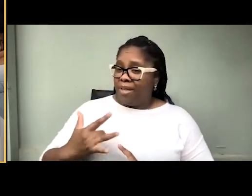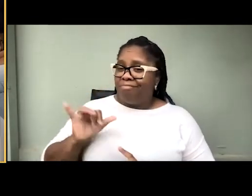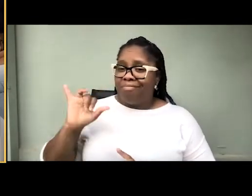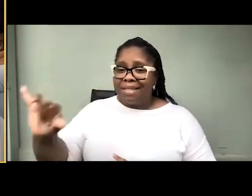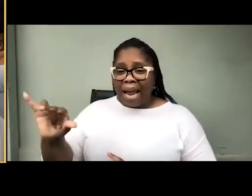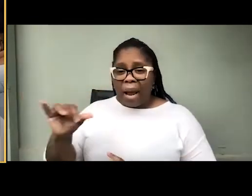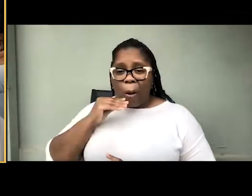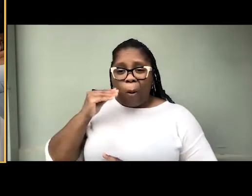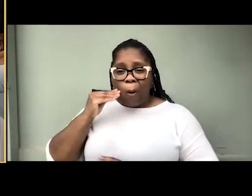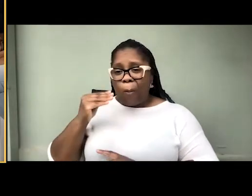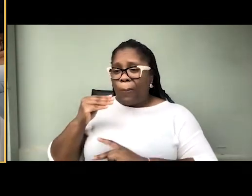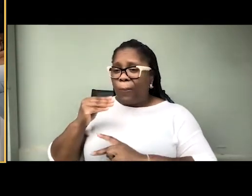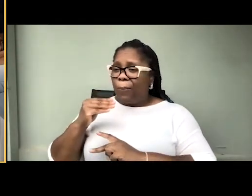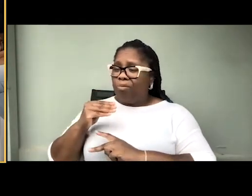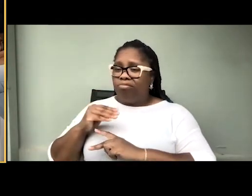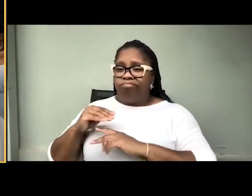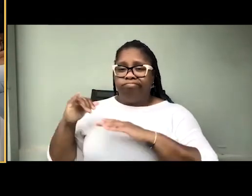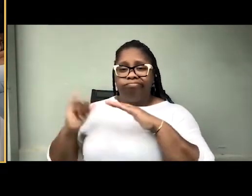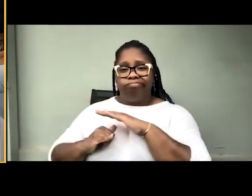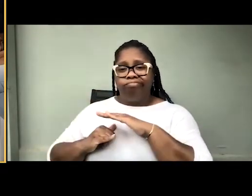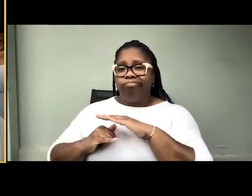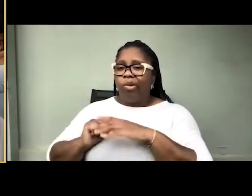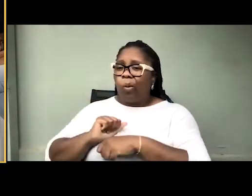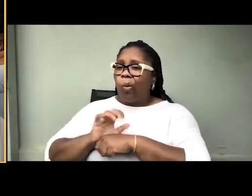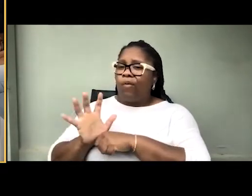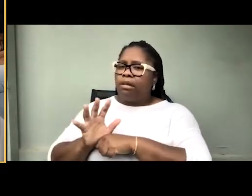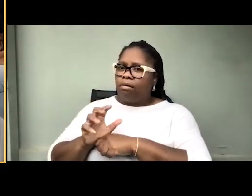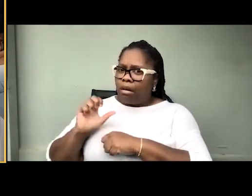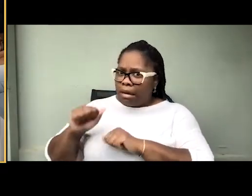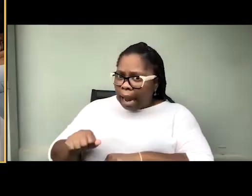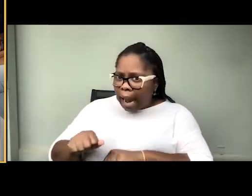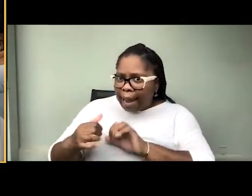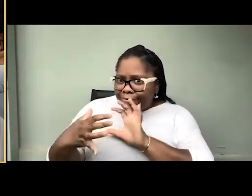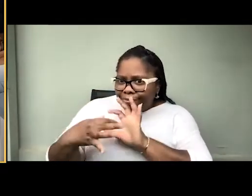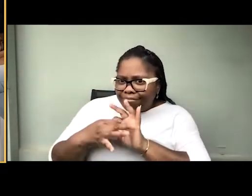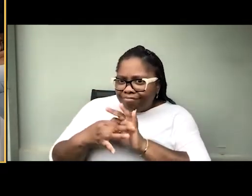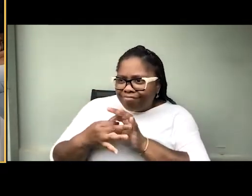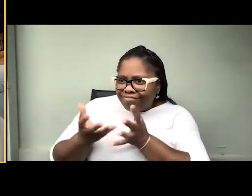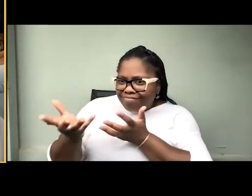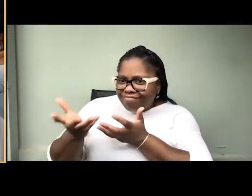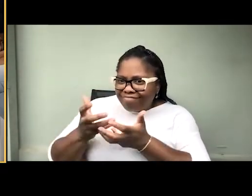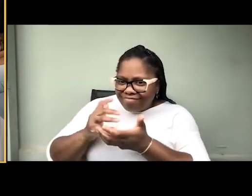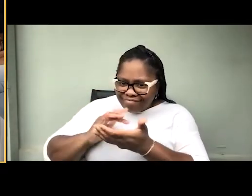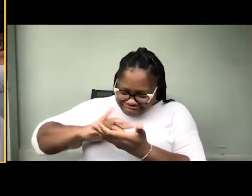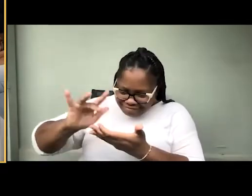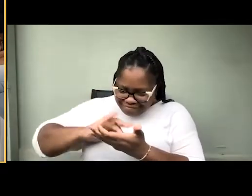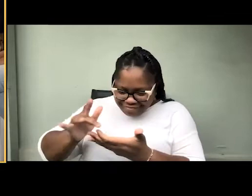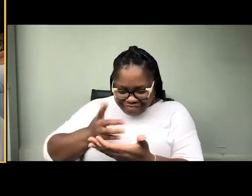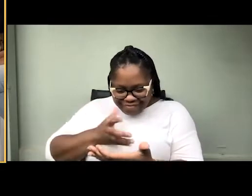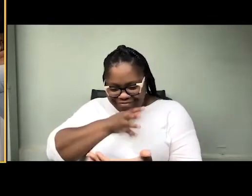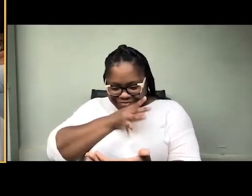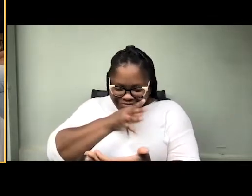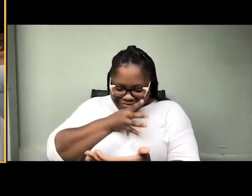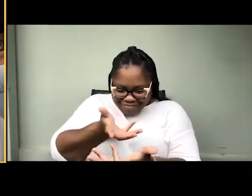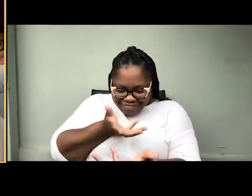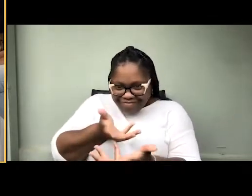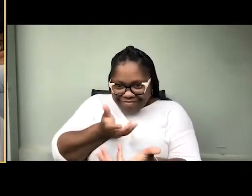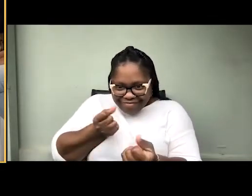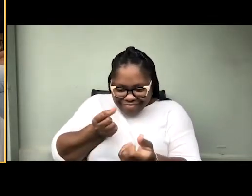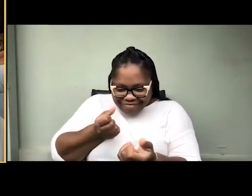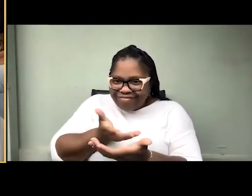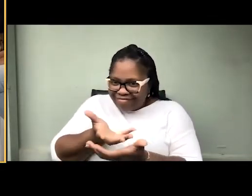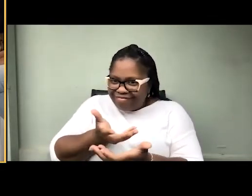during COVID have the ability to communicate with their loved ones and to really keep human connection. Also the opportunities to